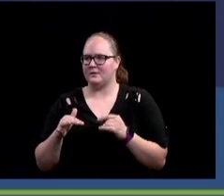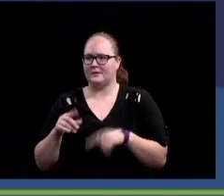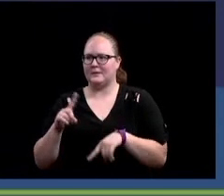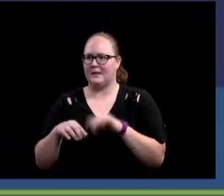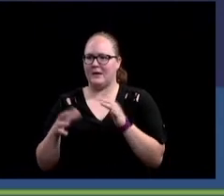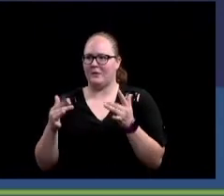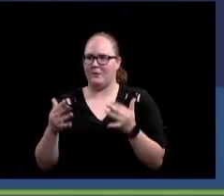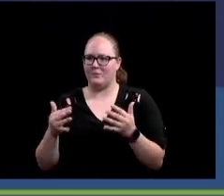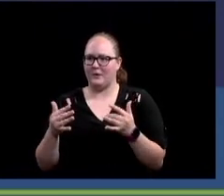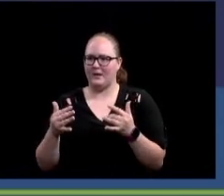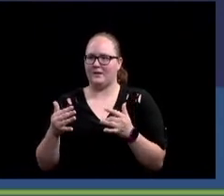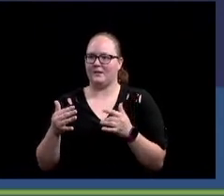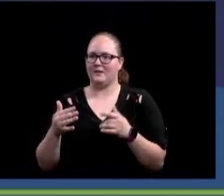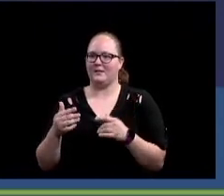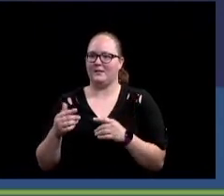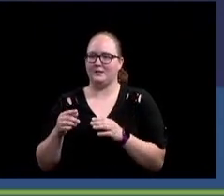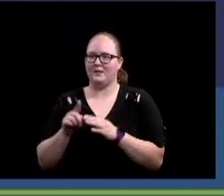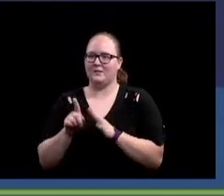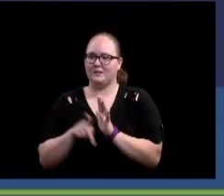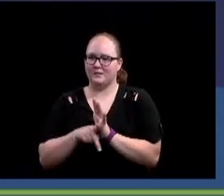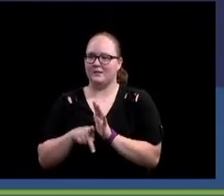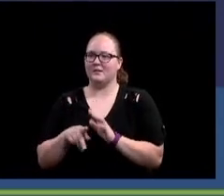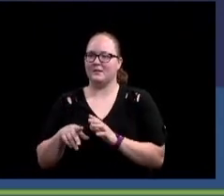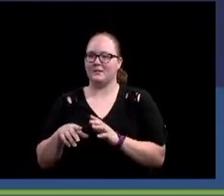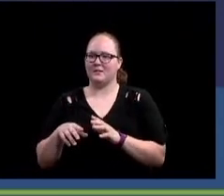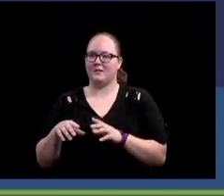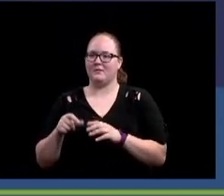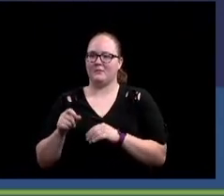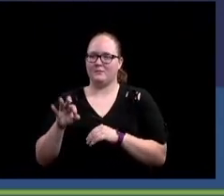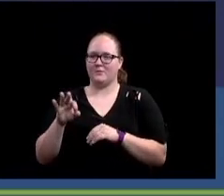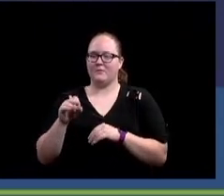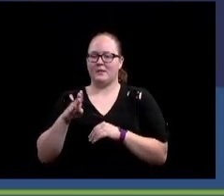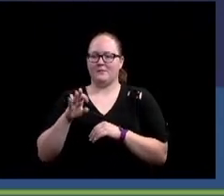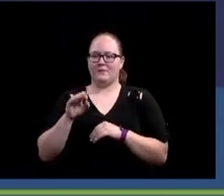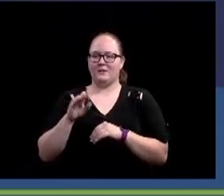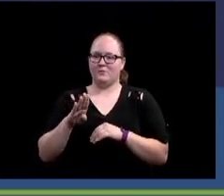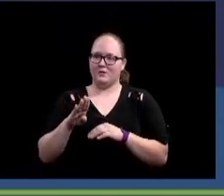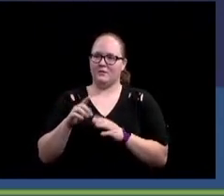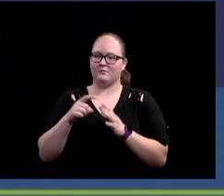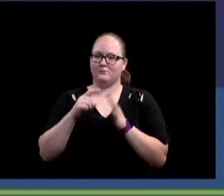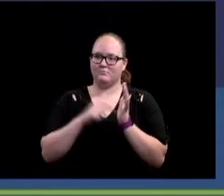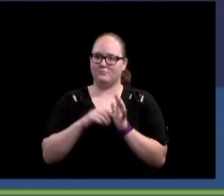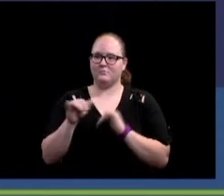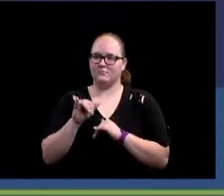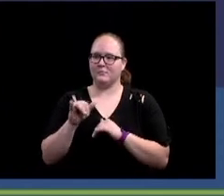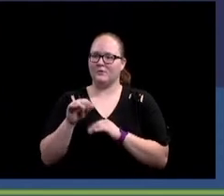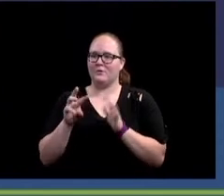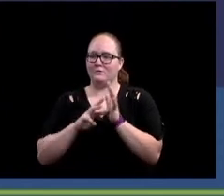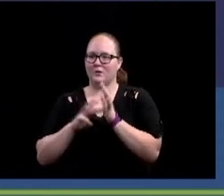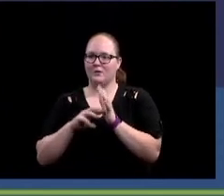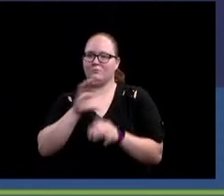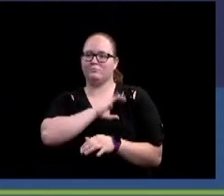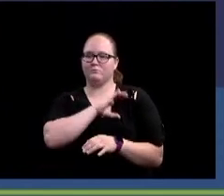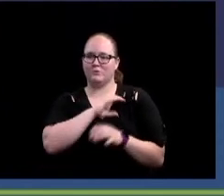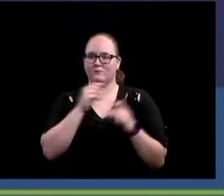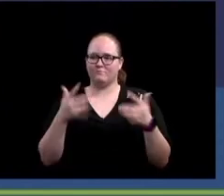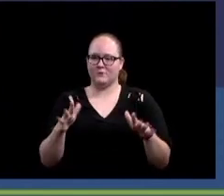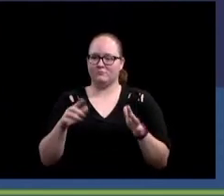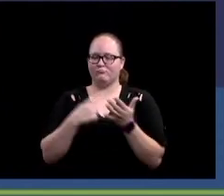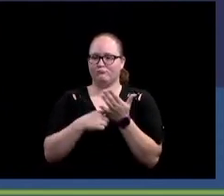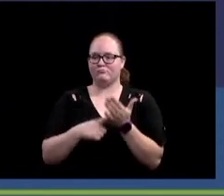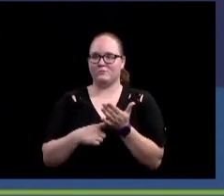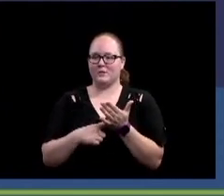in the campaign have long been addressed by the Waco Police Department. The first bullet point, ban chokeholds and